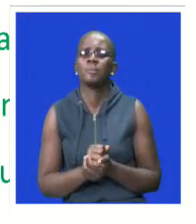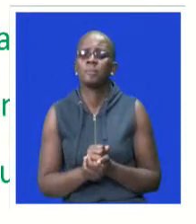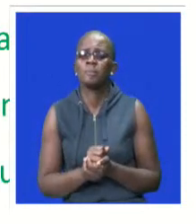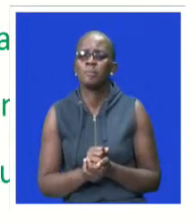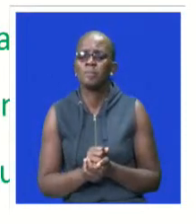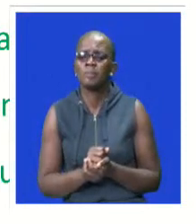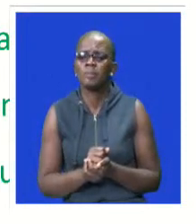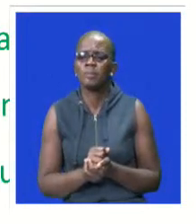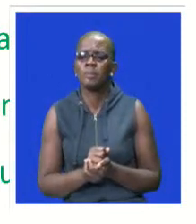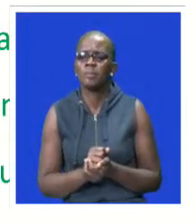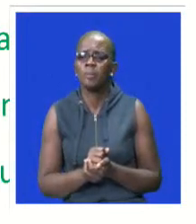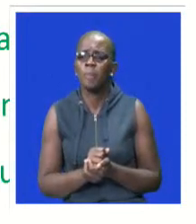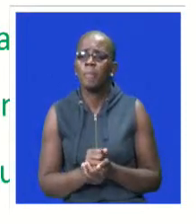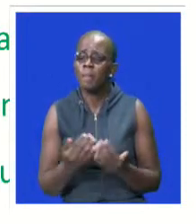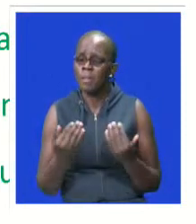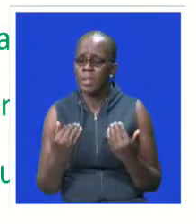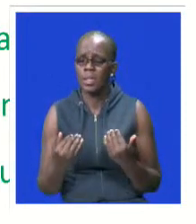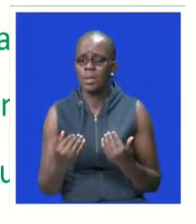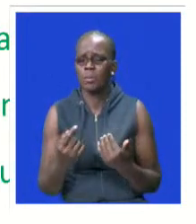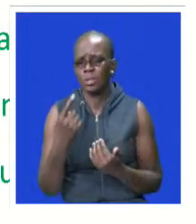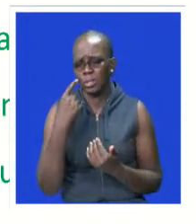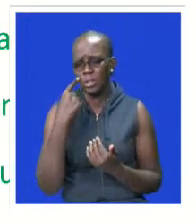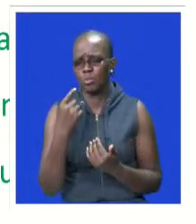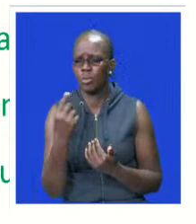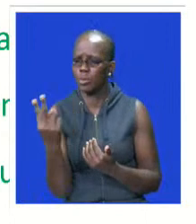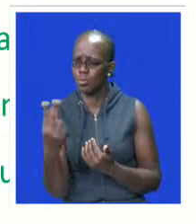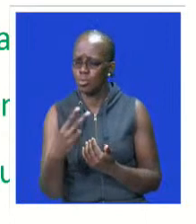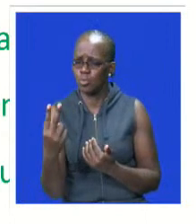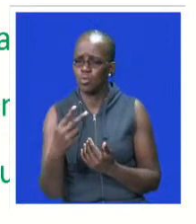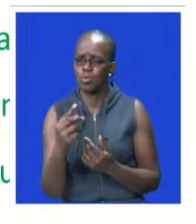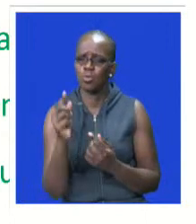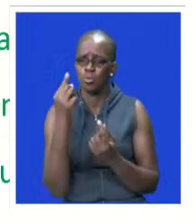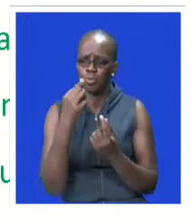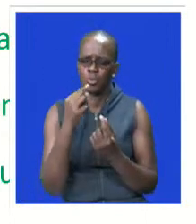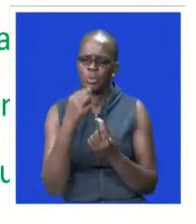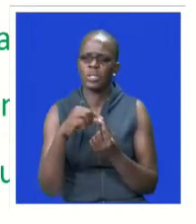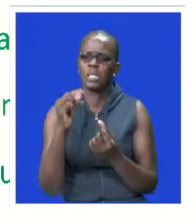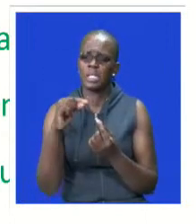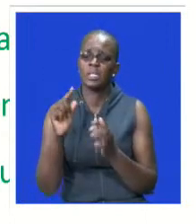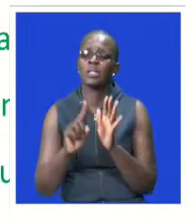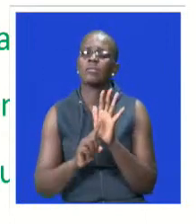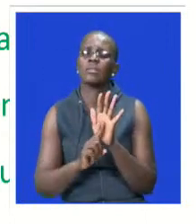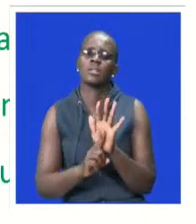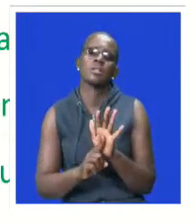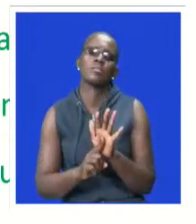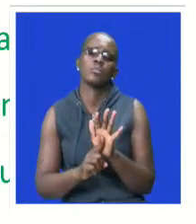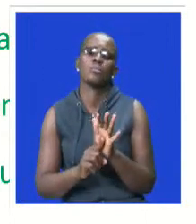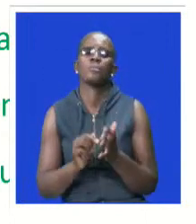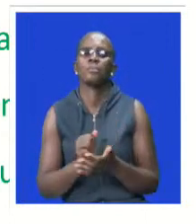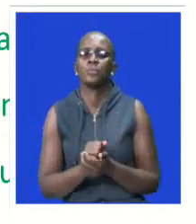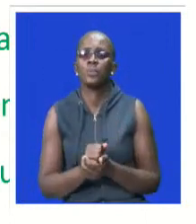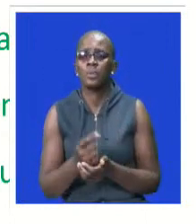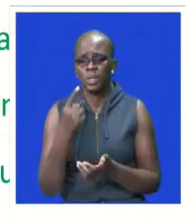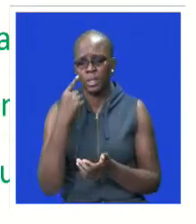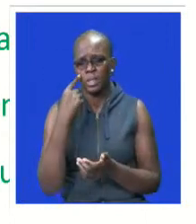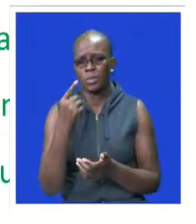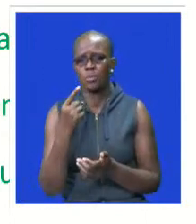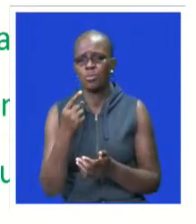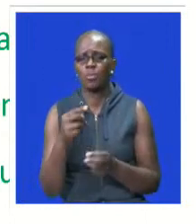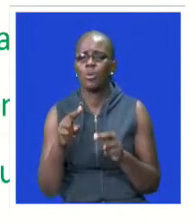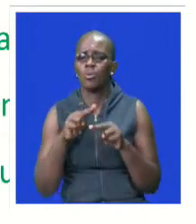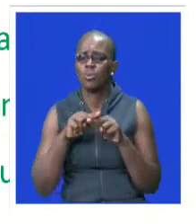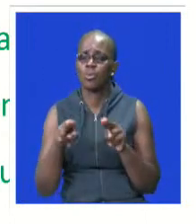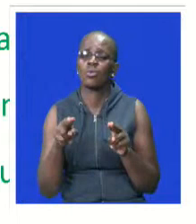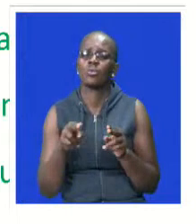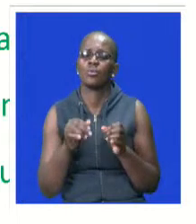to look at right now, it's these two sentences that I have here as an example. Look at this one for imperatives and then this